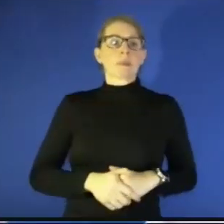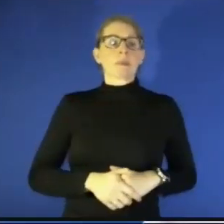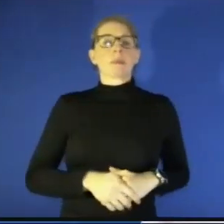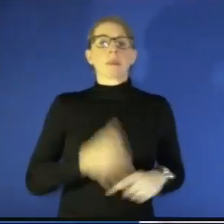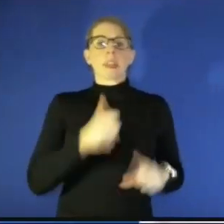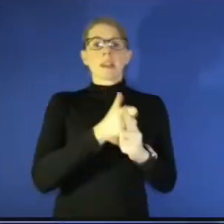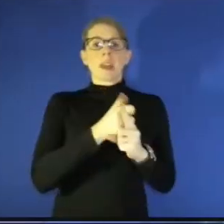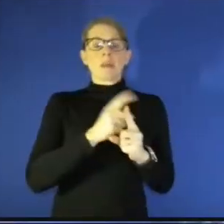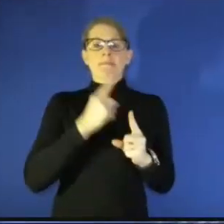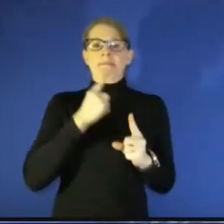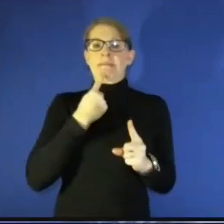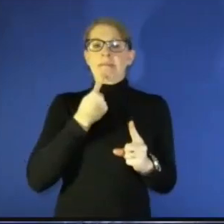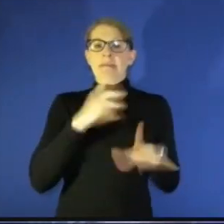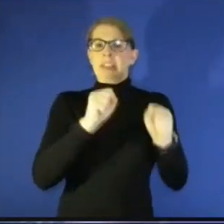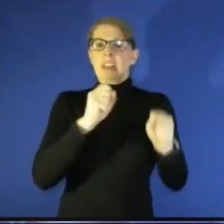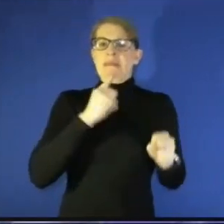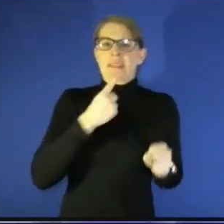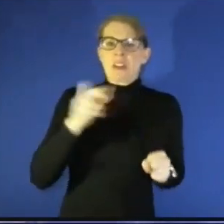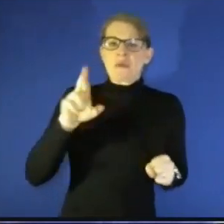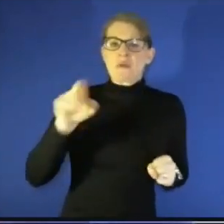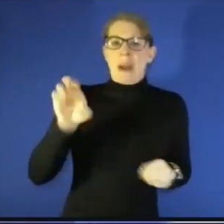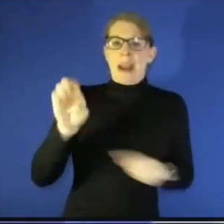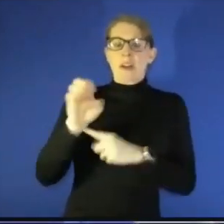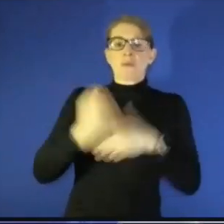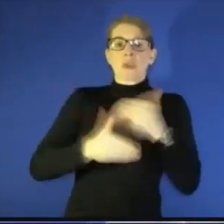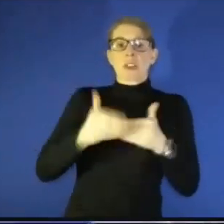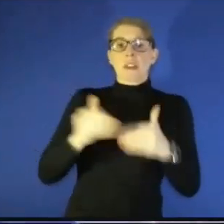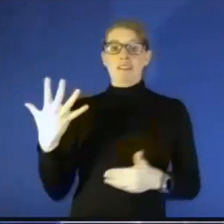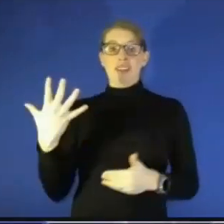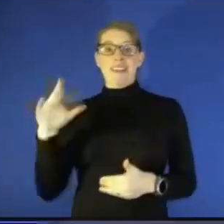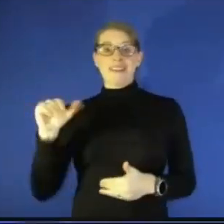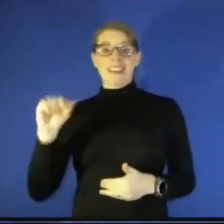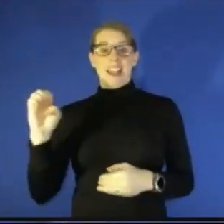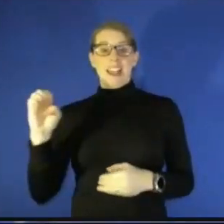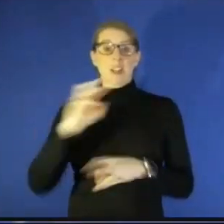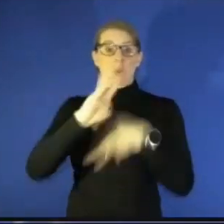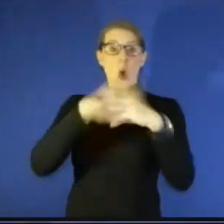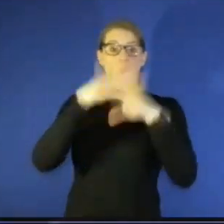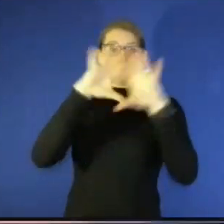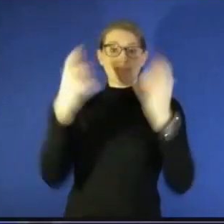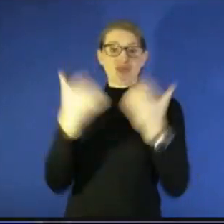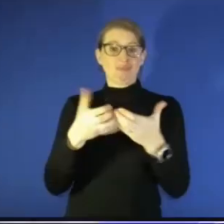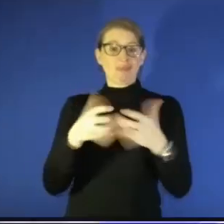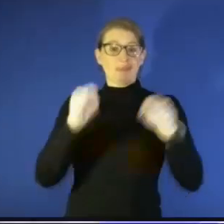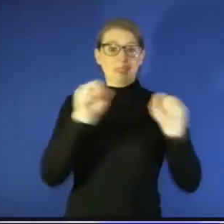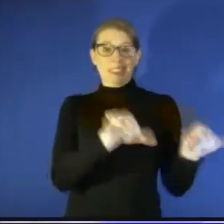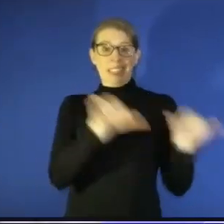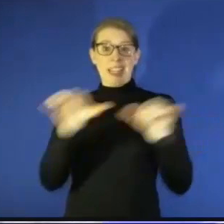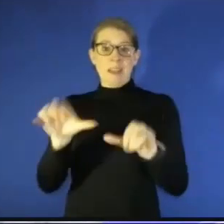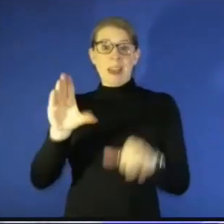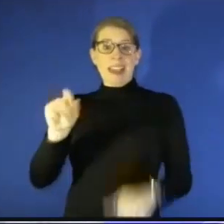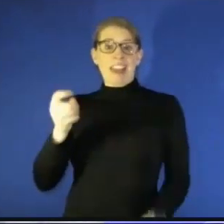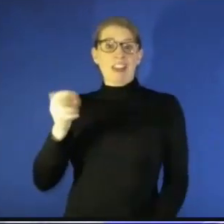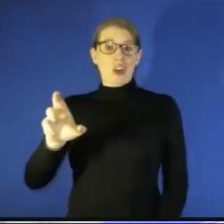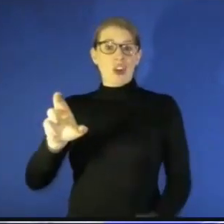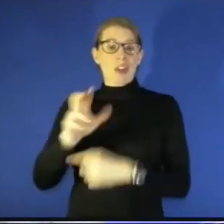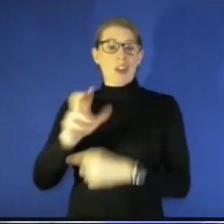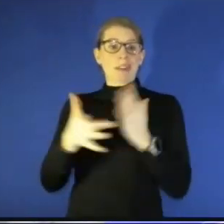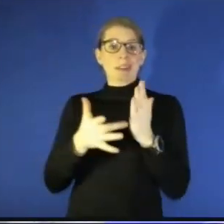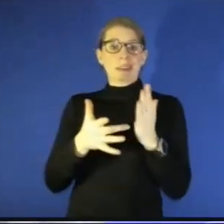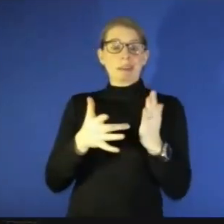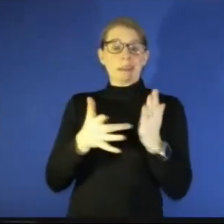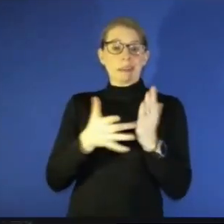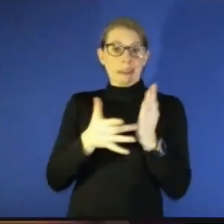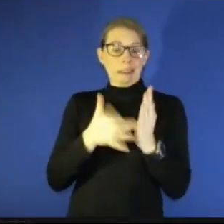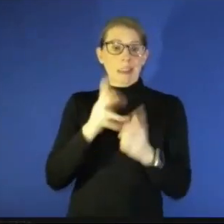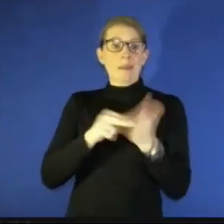rare procedure, only about 5 known cases worldwide, as a catheter technique in which sterile surgical